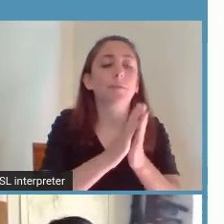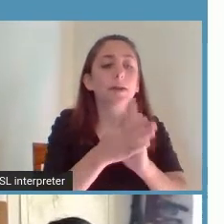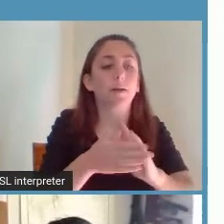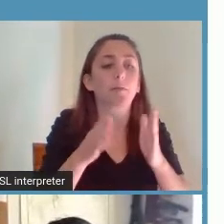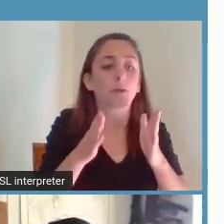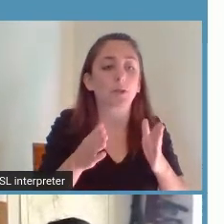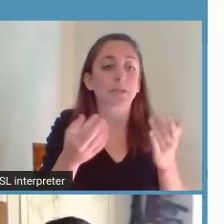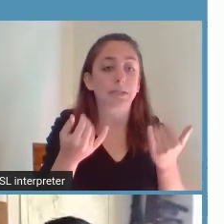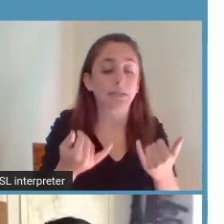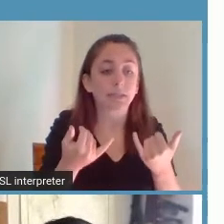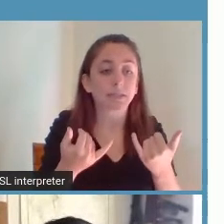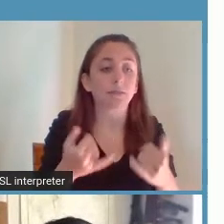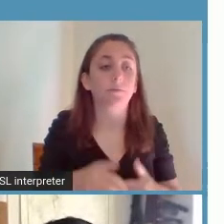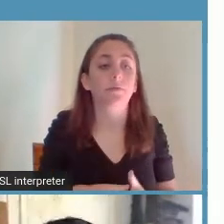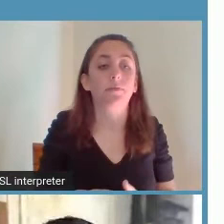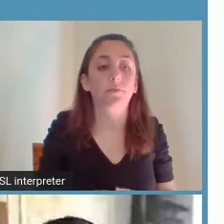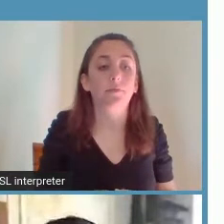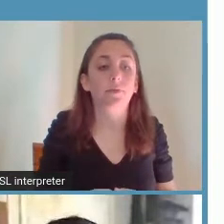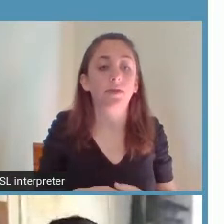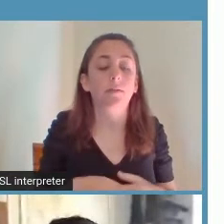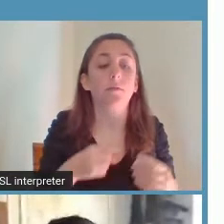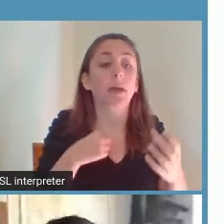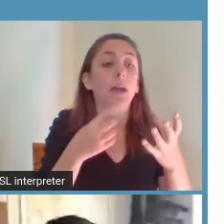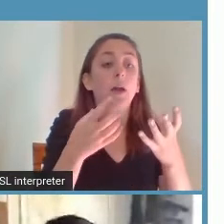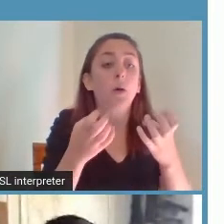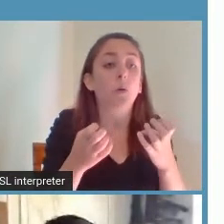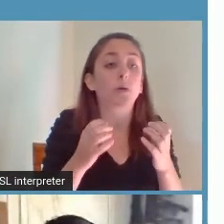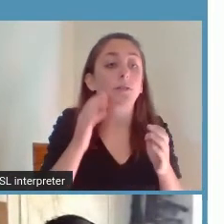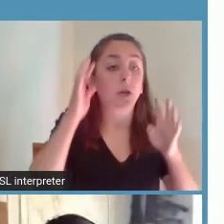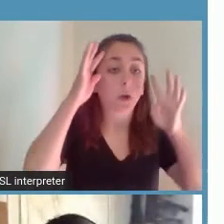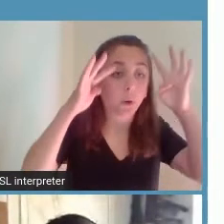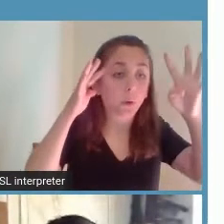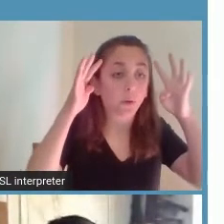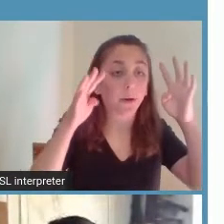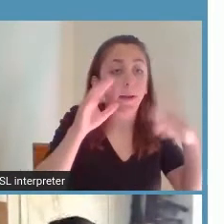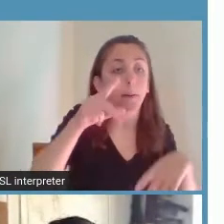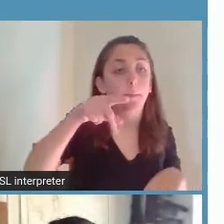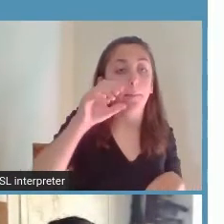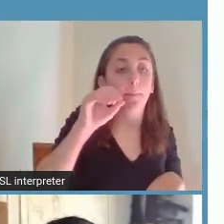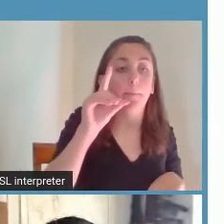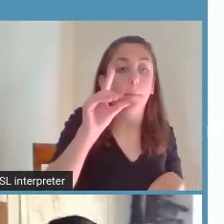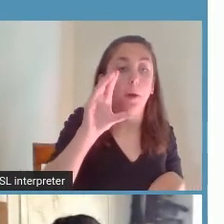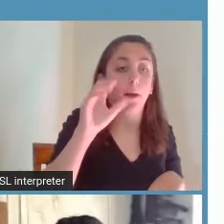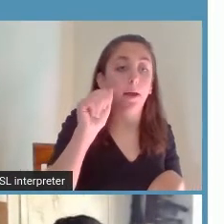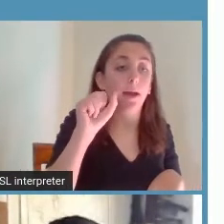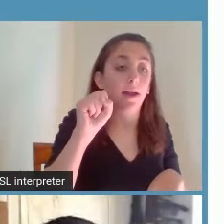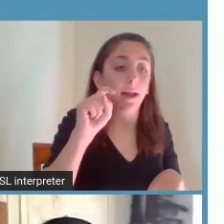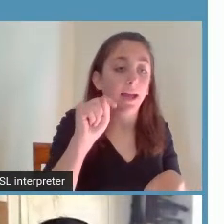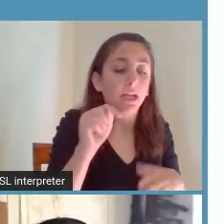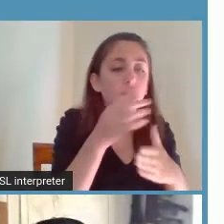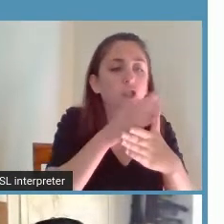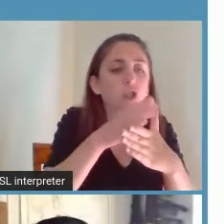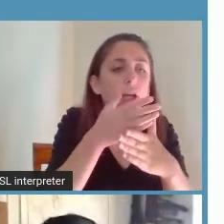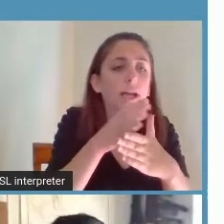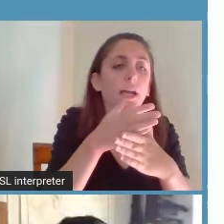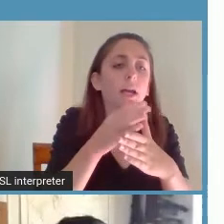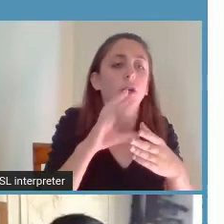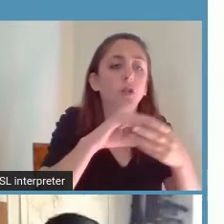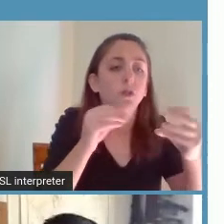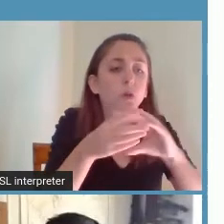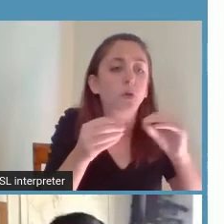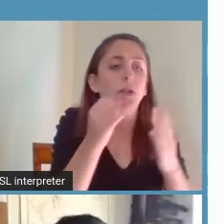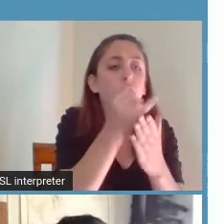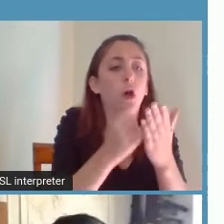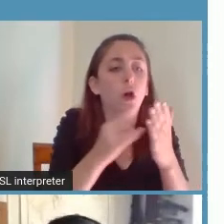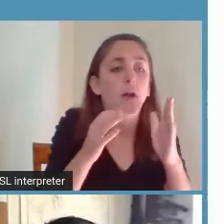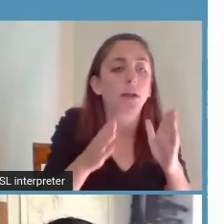to do is create a podcast that shares stories of artists and movers and shakers